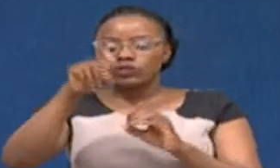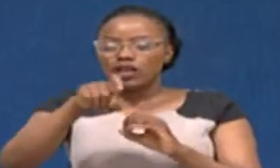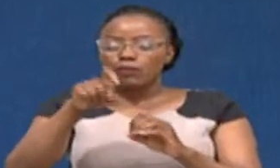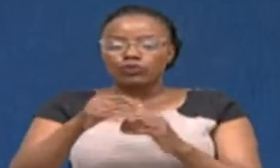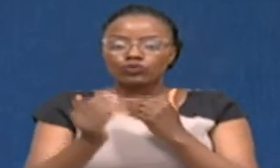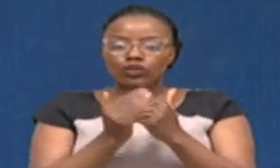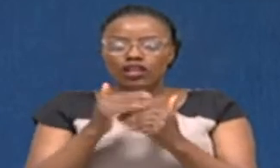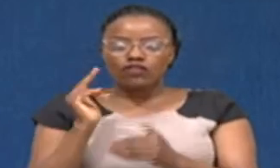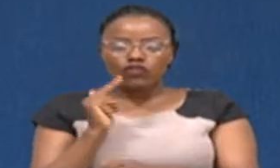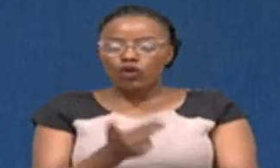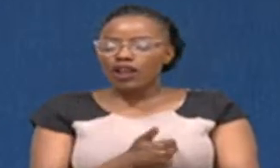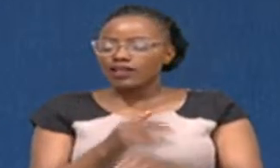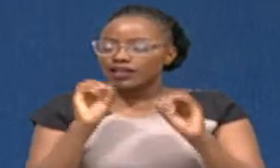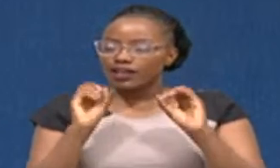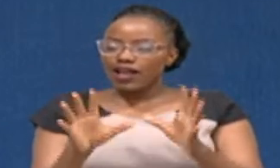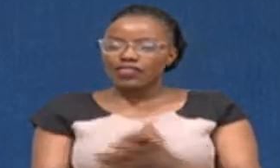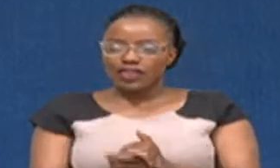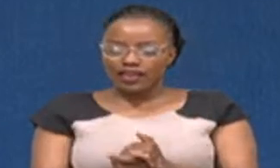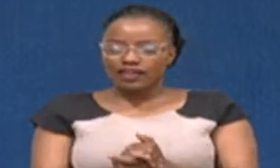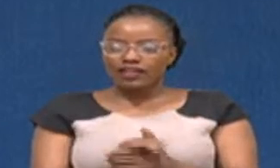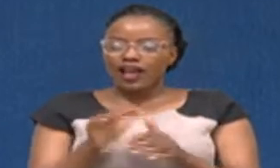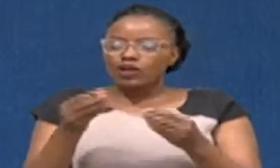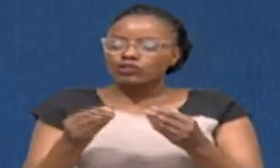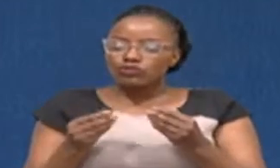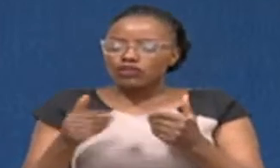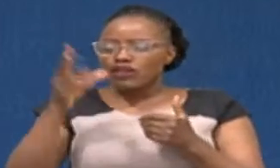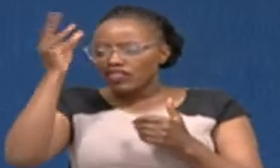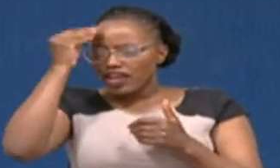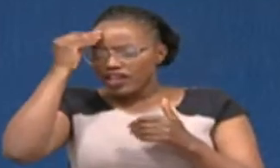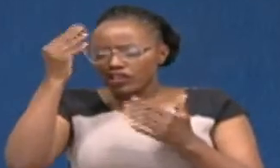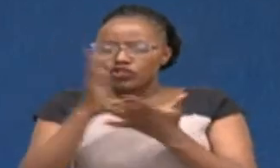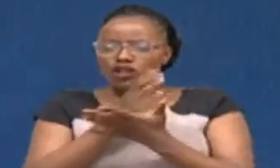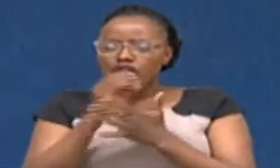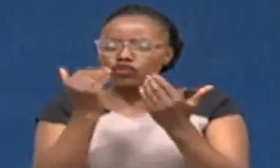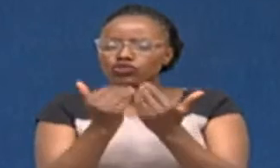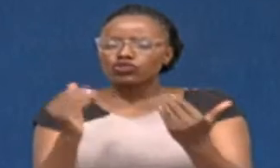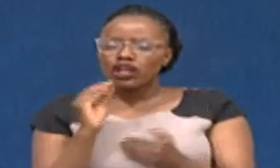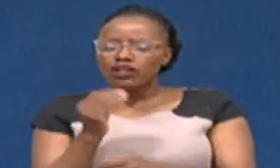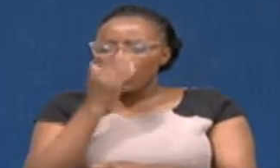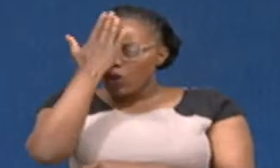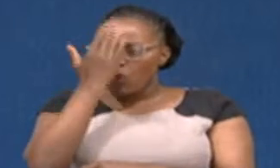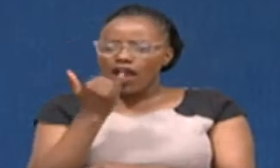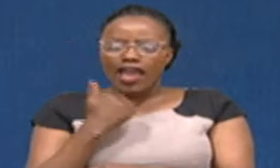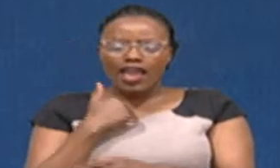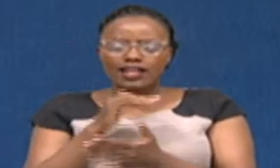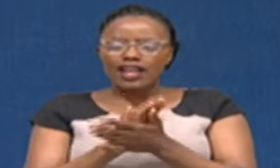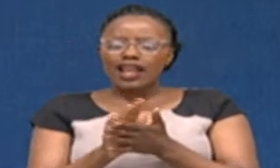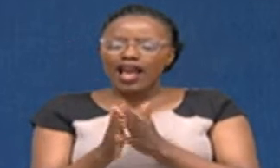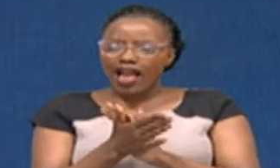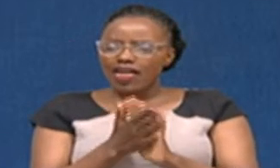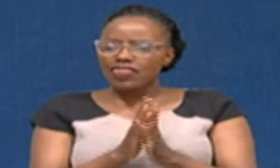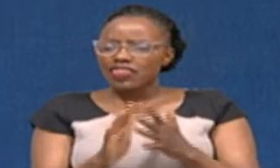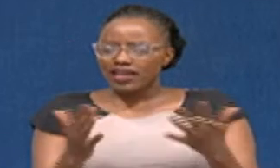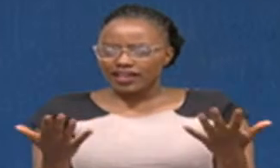to. Okay. All right. How did they deal with the education part of our children? Because yeah. Now we had no